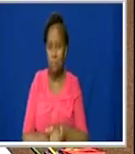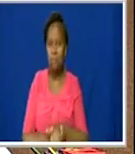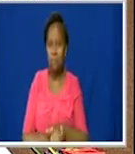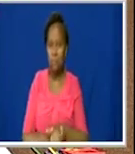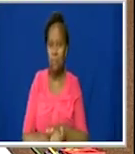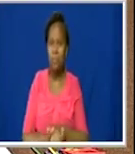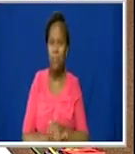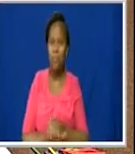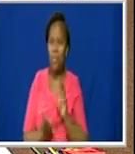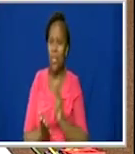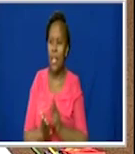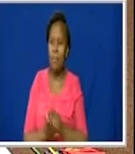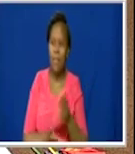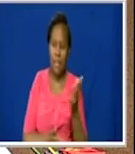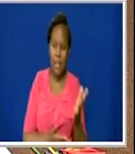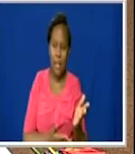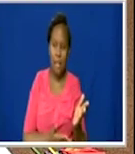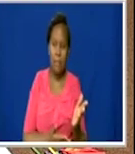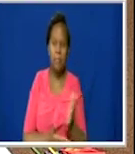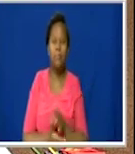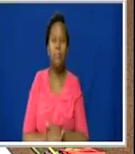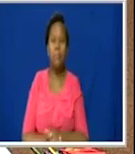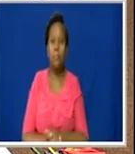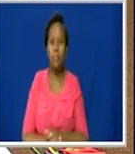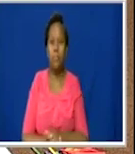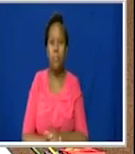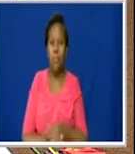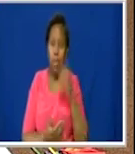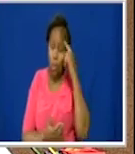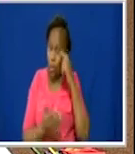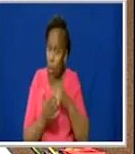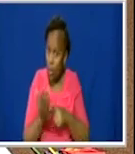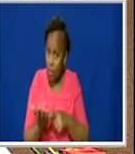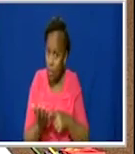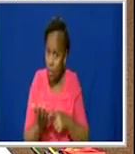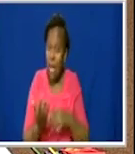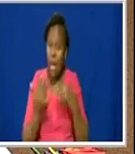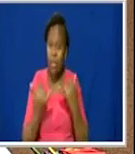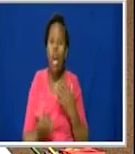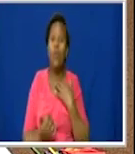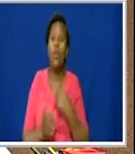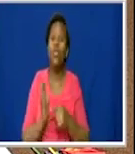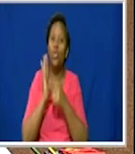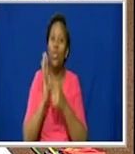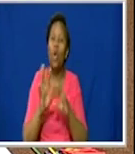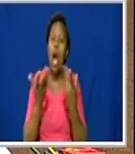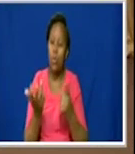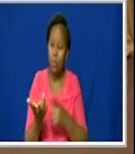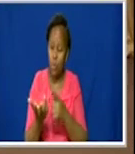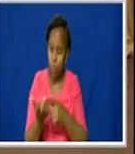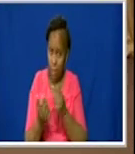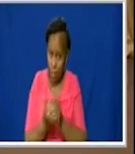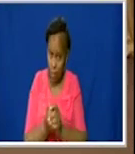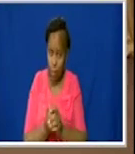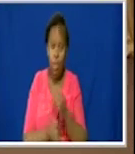Okay. Let us place it here. Okay. Mm-hmm. You know what? Mm-hmm. Now I want to show you how to count. Okay. And